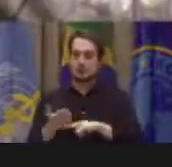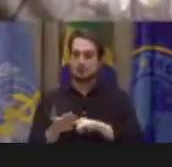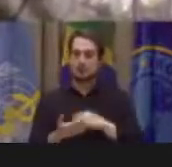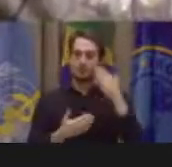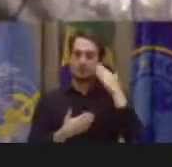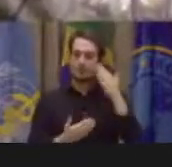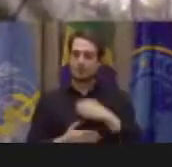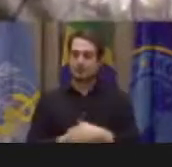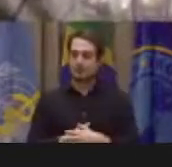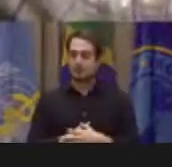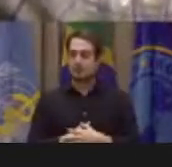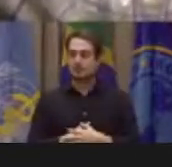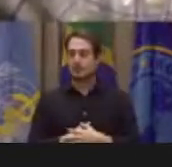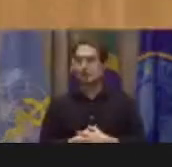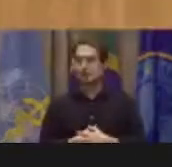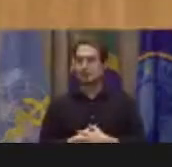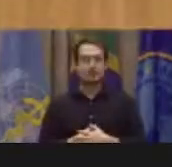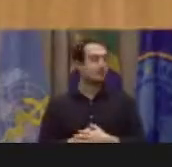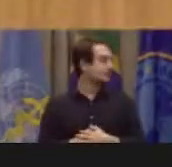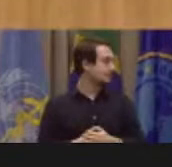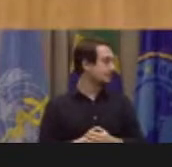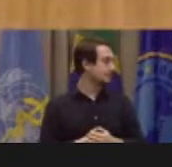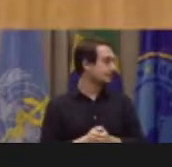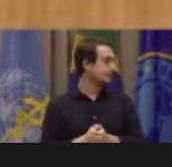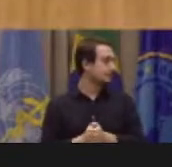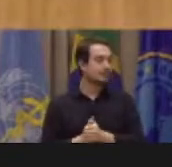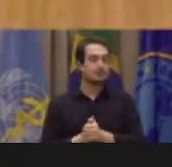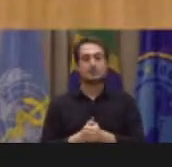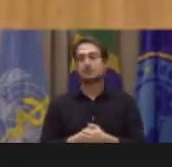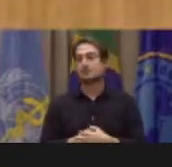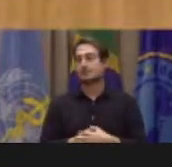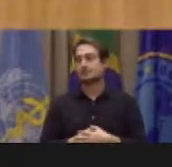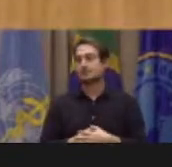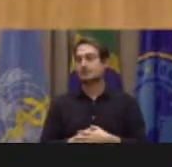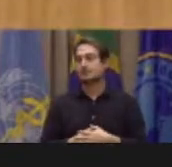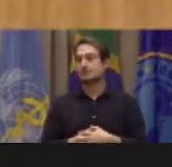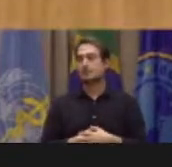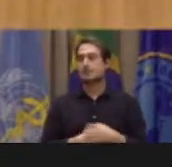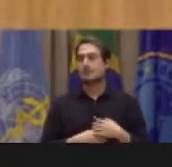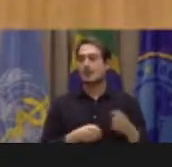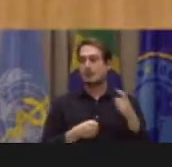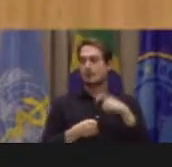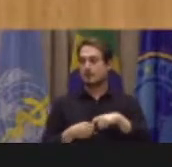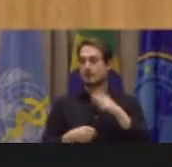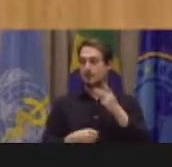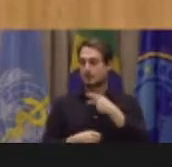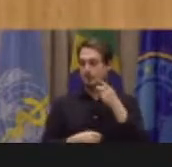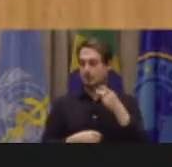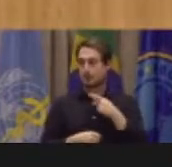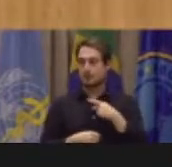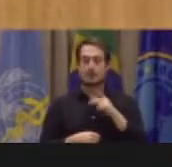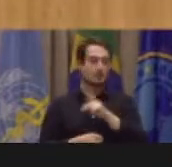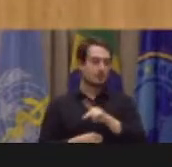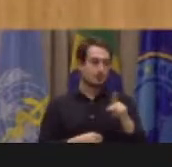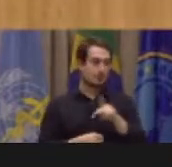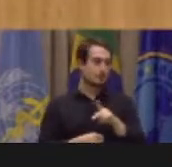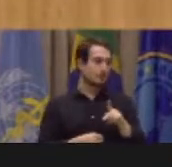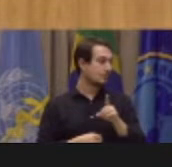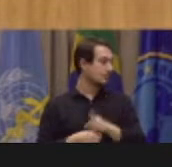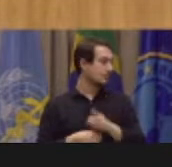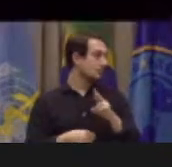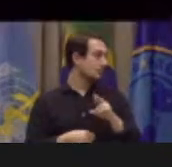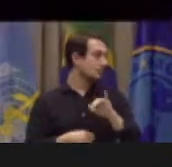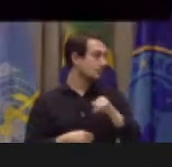have something unified someday. I believe that we have a very instigating issue that I